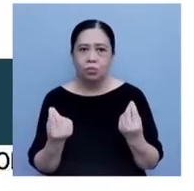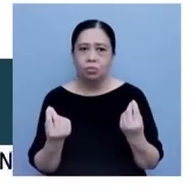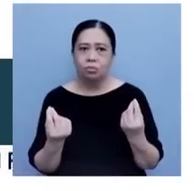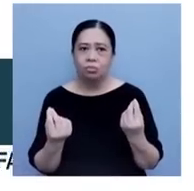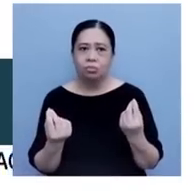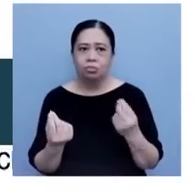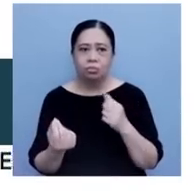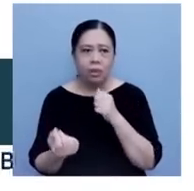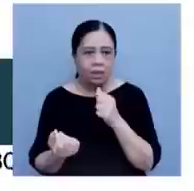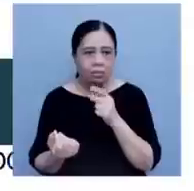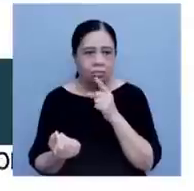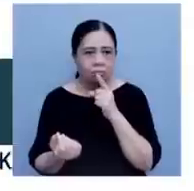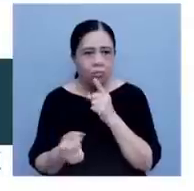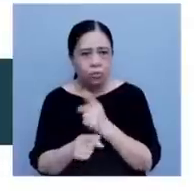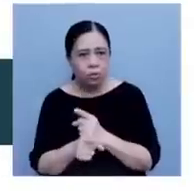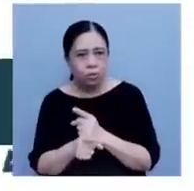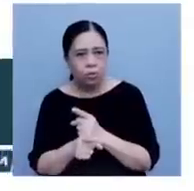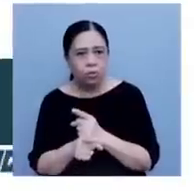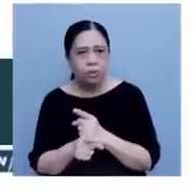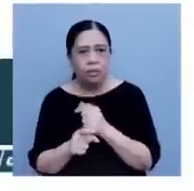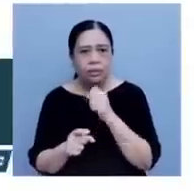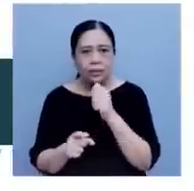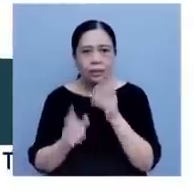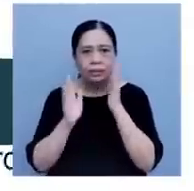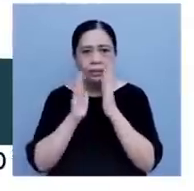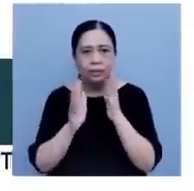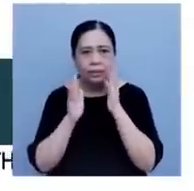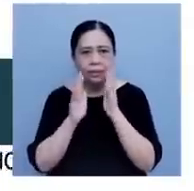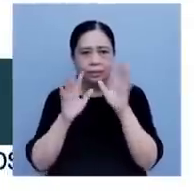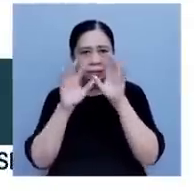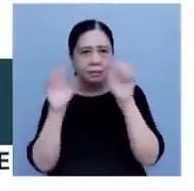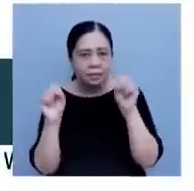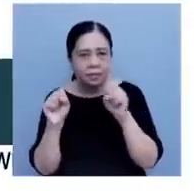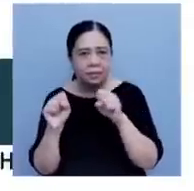we make sure that we don't embarrass, for example, the president as well as